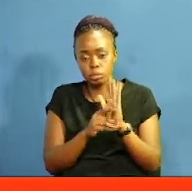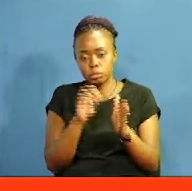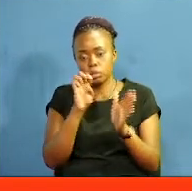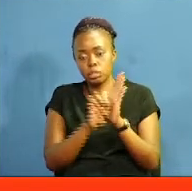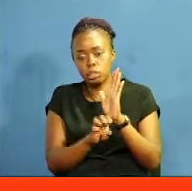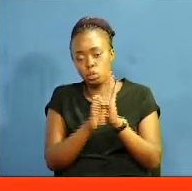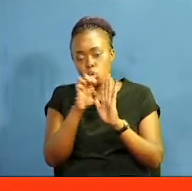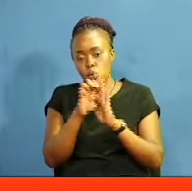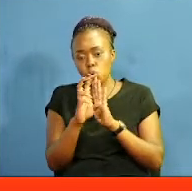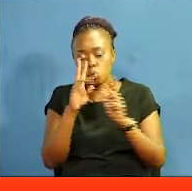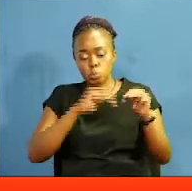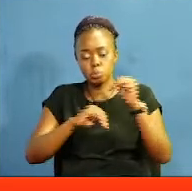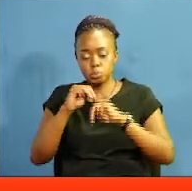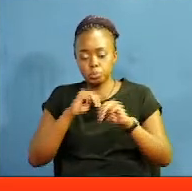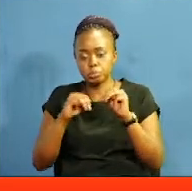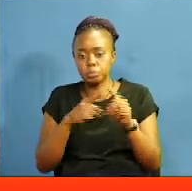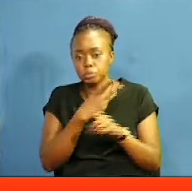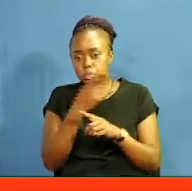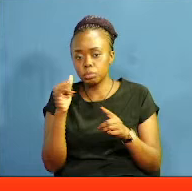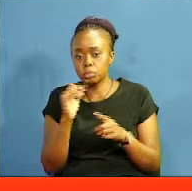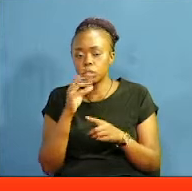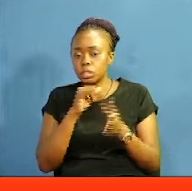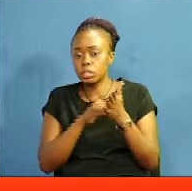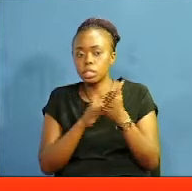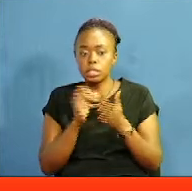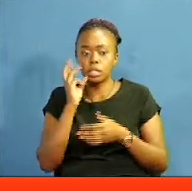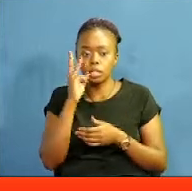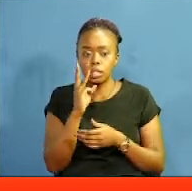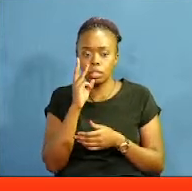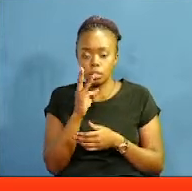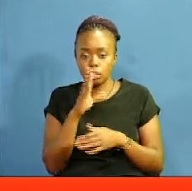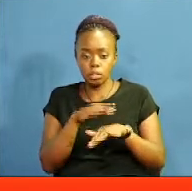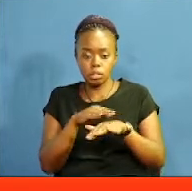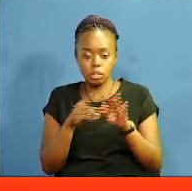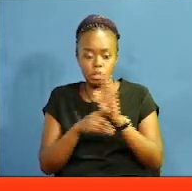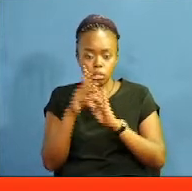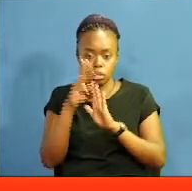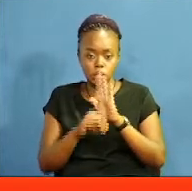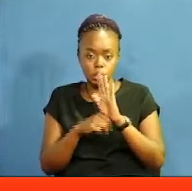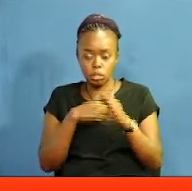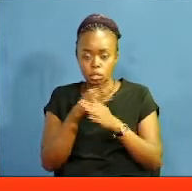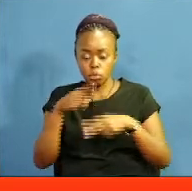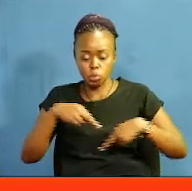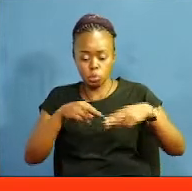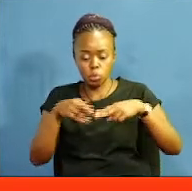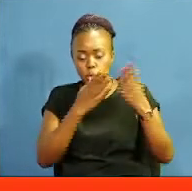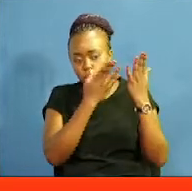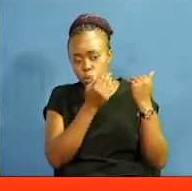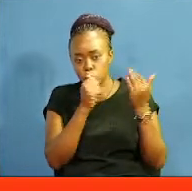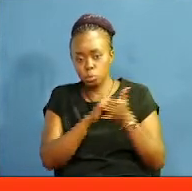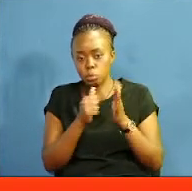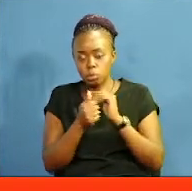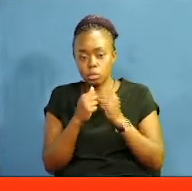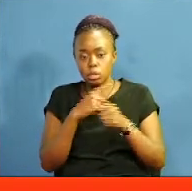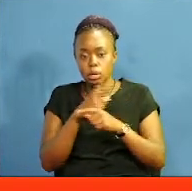economic model. And that it was premised on development of infrastructure with the hope that it